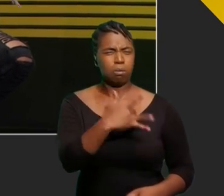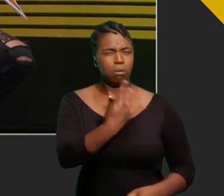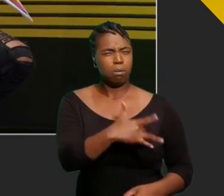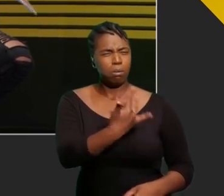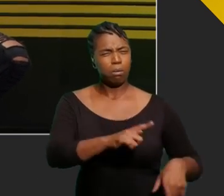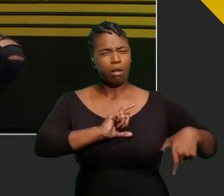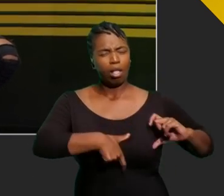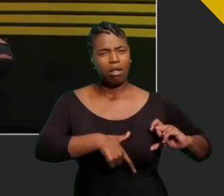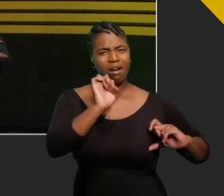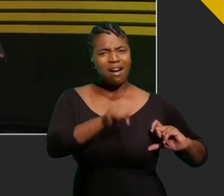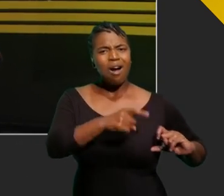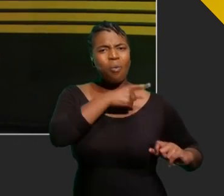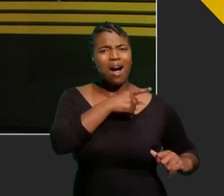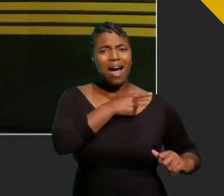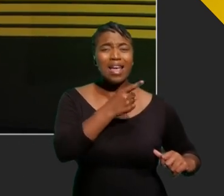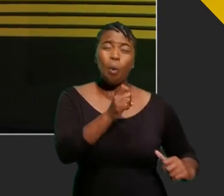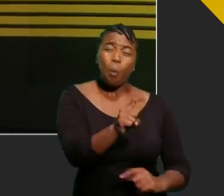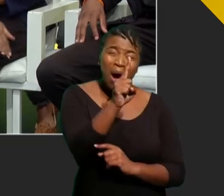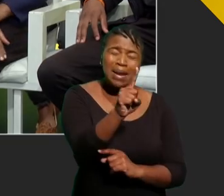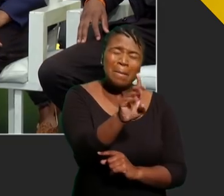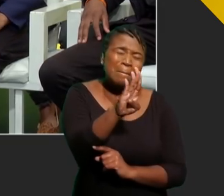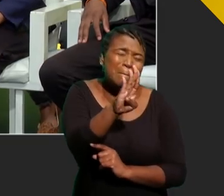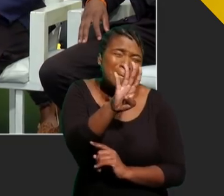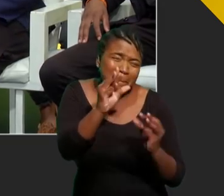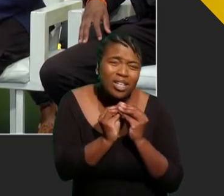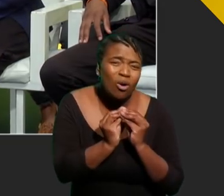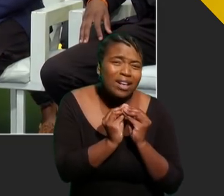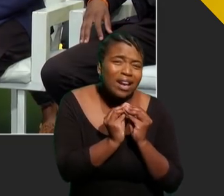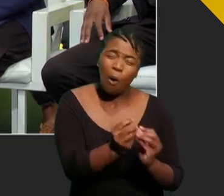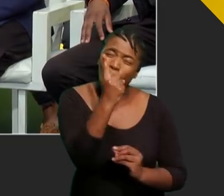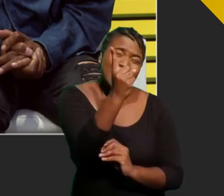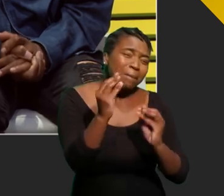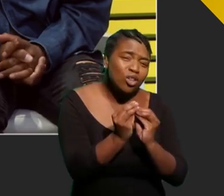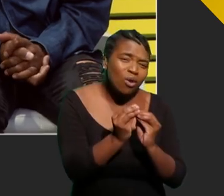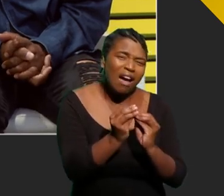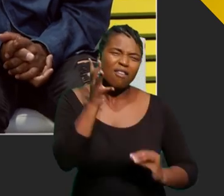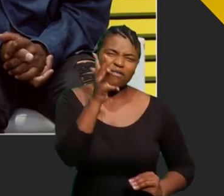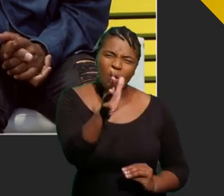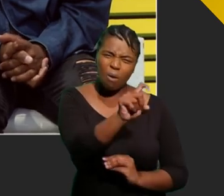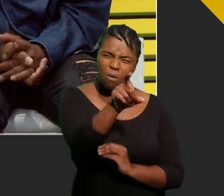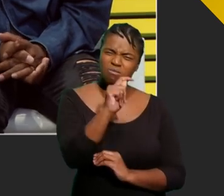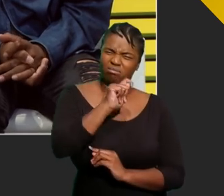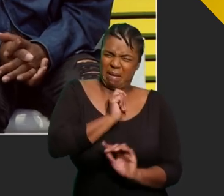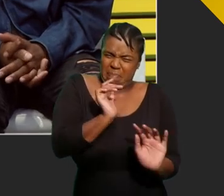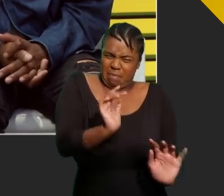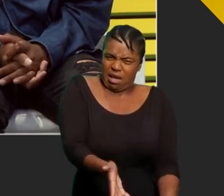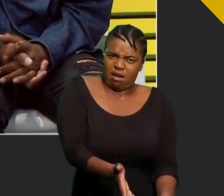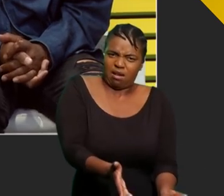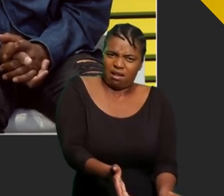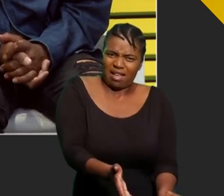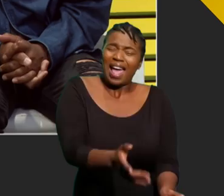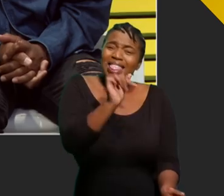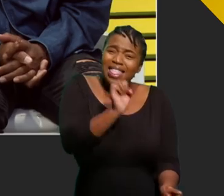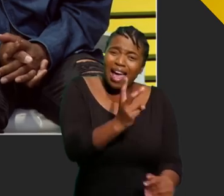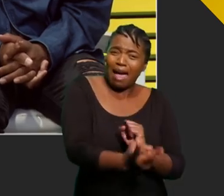want to understand, Khori, if we're going to be spending 1 billion rand just to find the facts, just to uncover the truth, and then there's